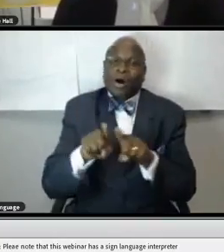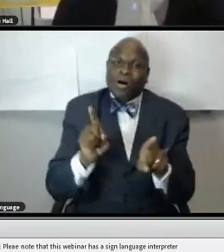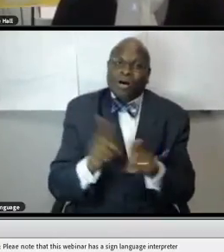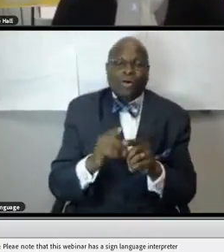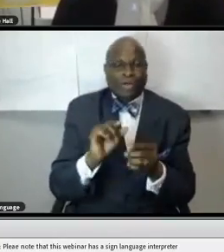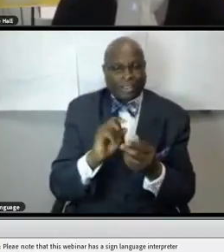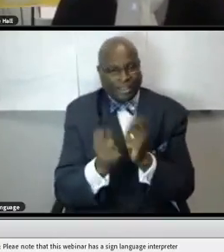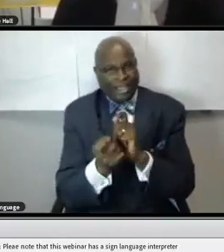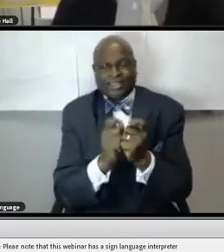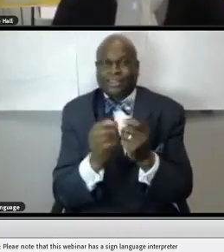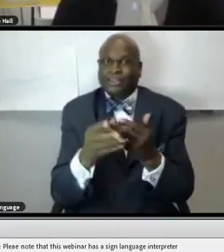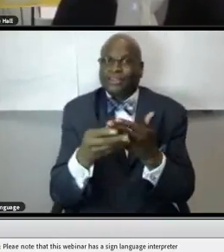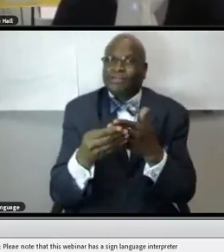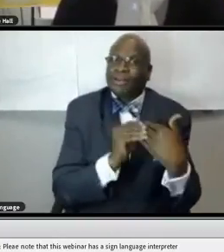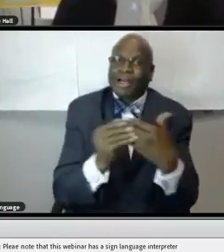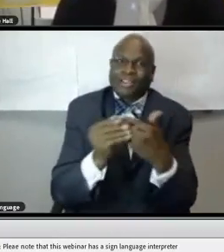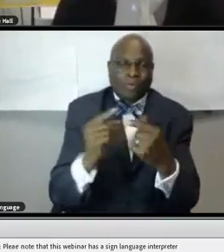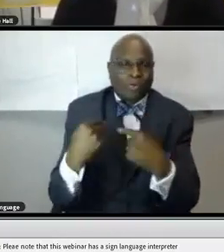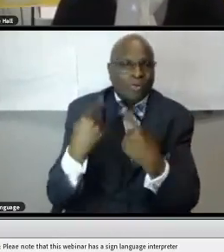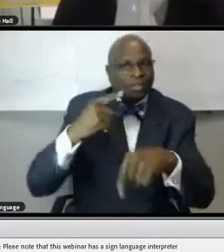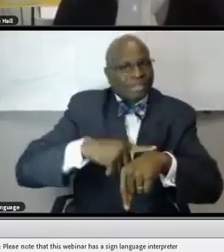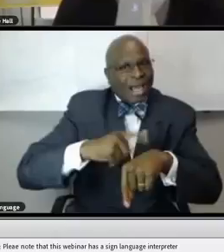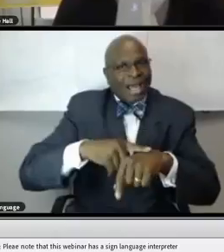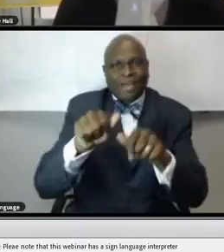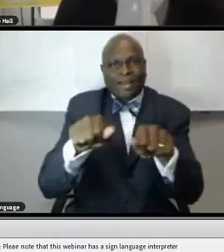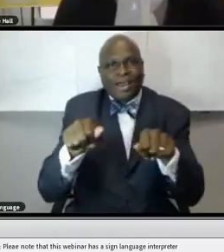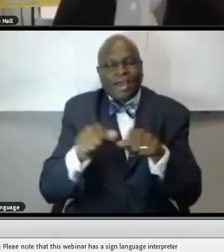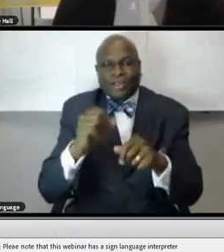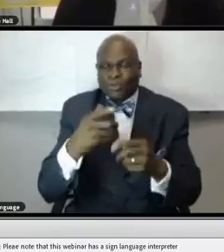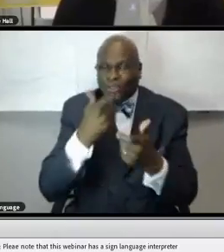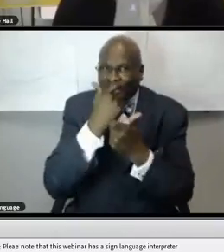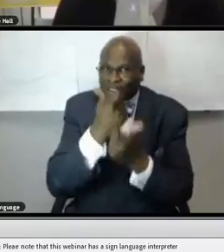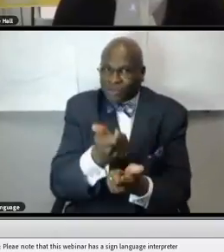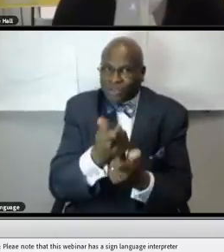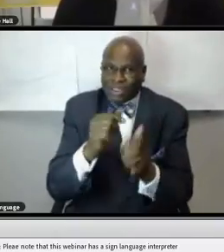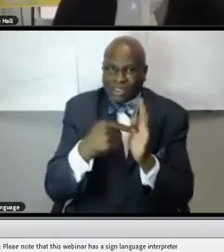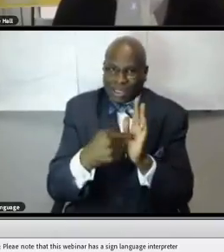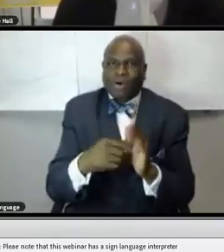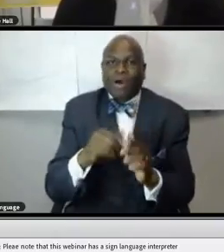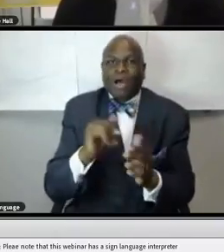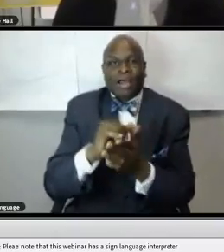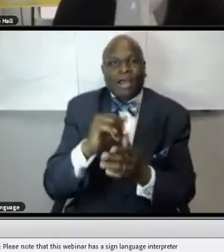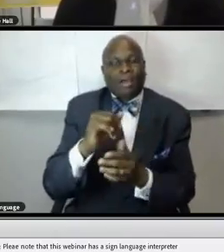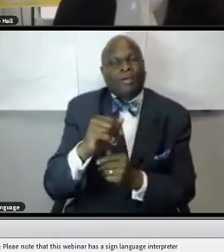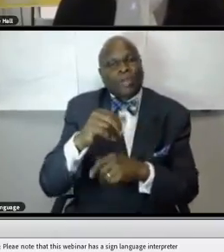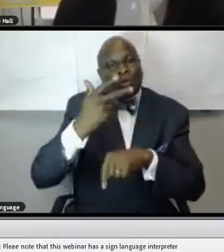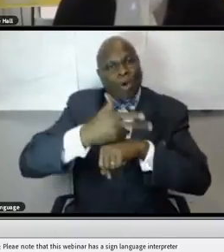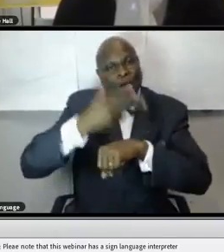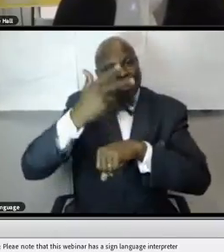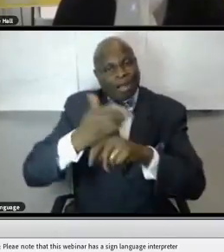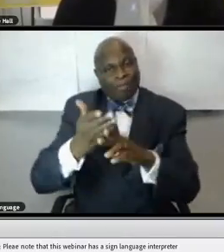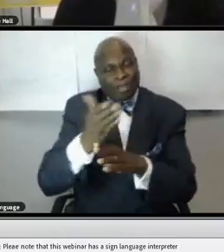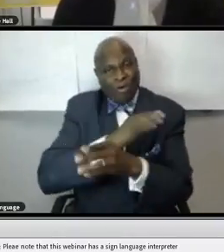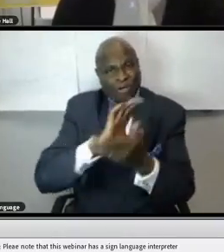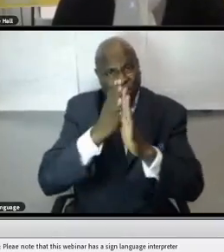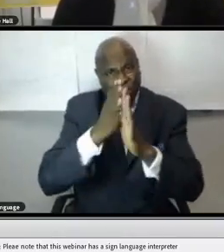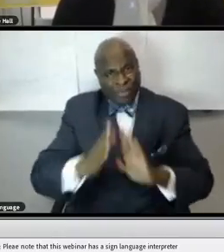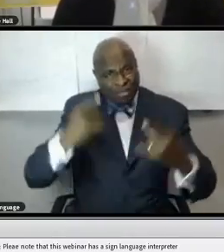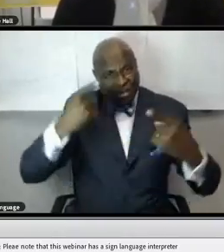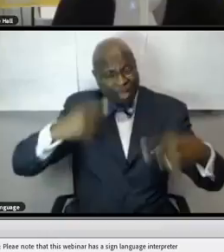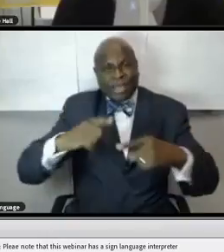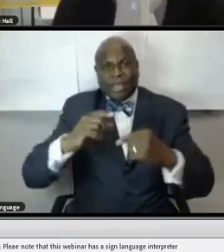and changeable over time and space. Two interesting examples here. In Guatemala, before the peace accords, there